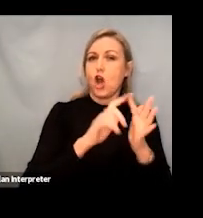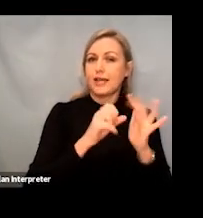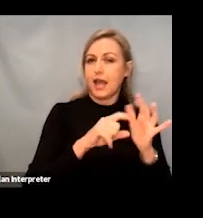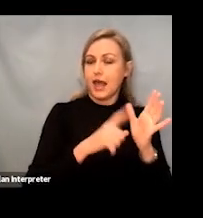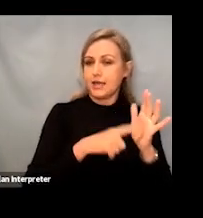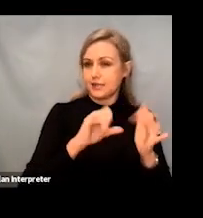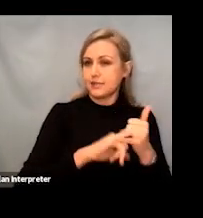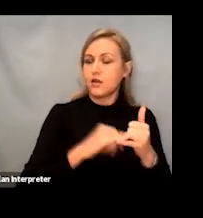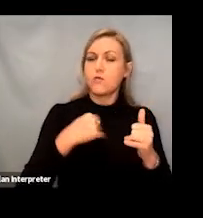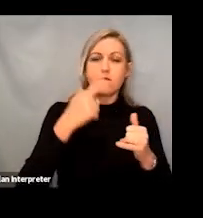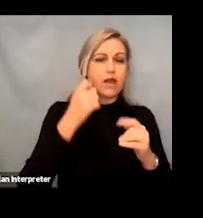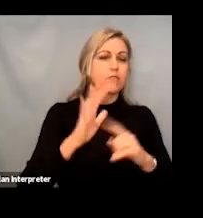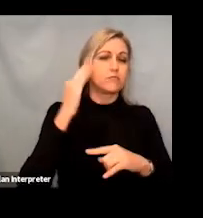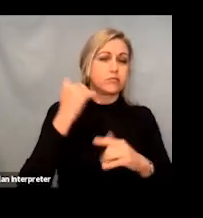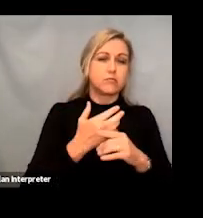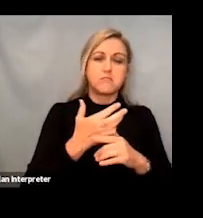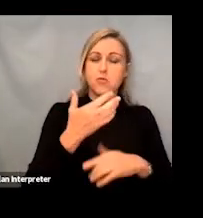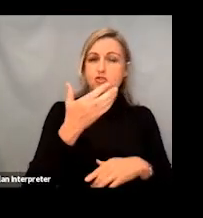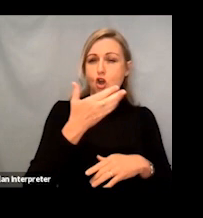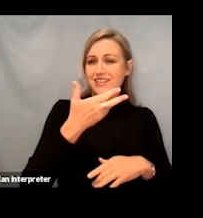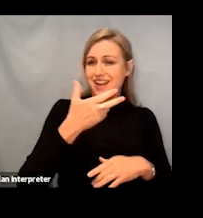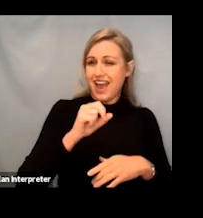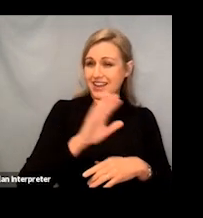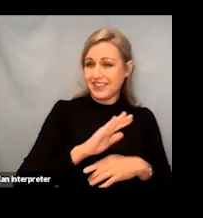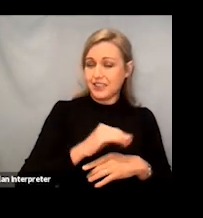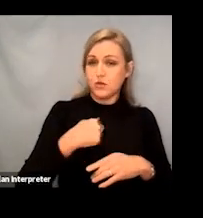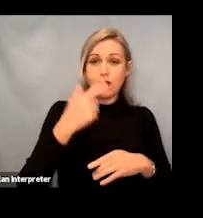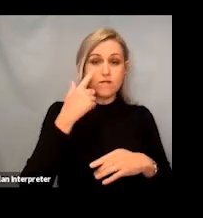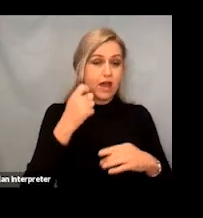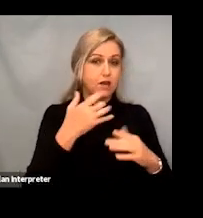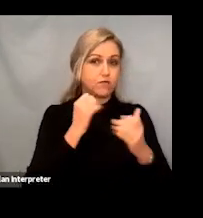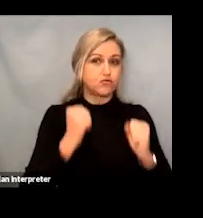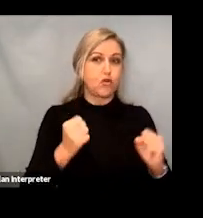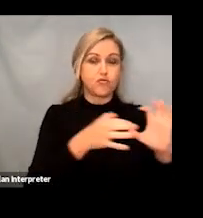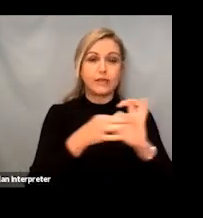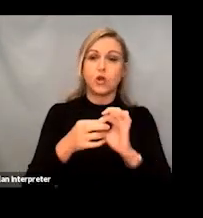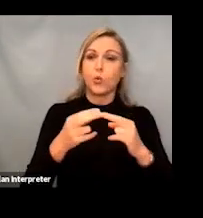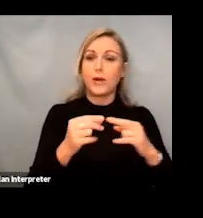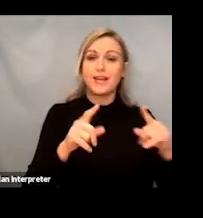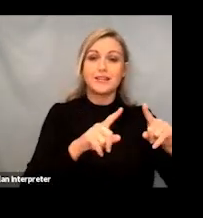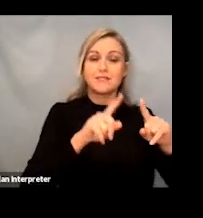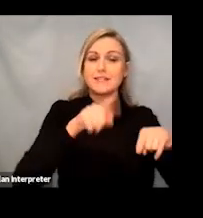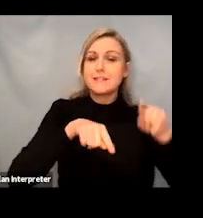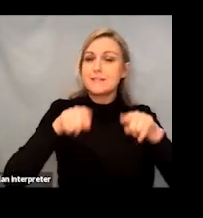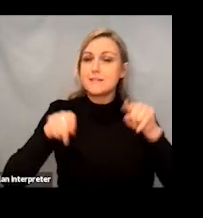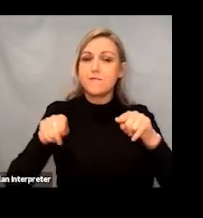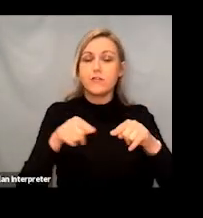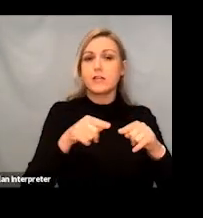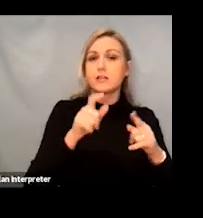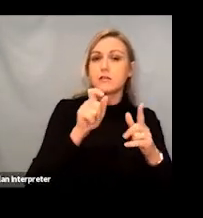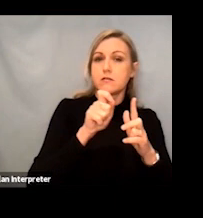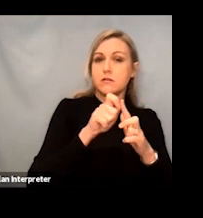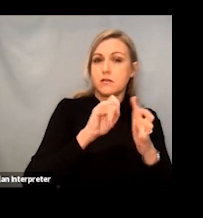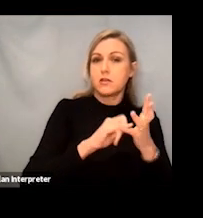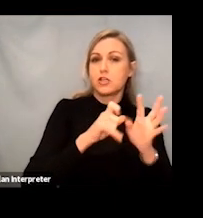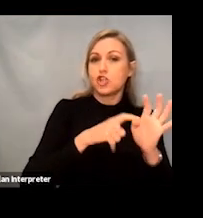1980s that there's a very strong relationship between the affinity of a range of different psychedelic